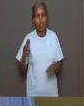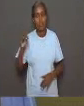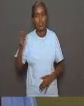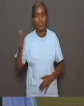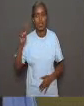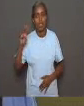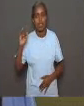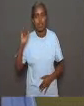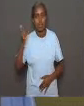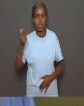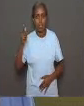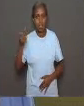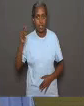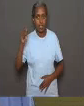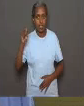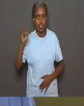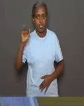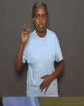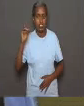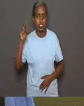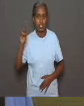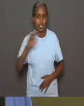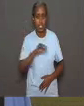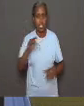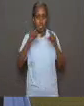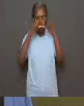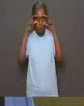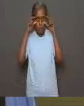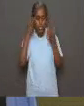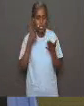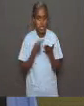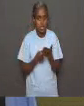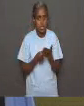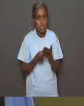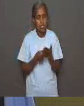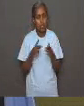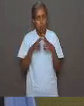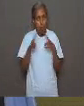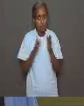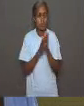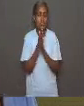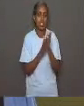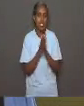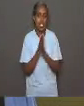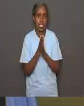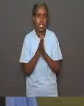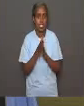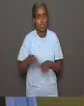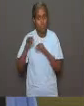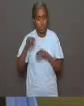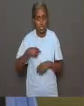navigation and optics. This should be quite interesting, students. I am